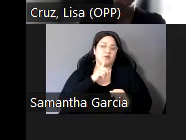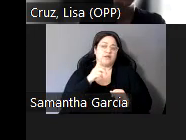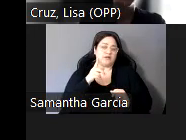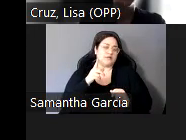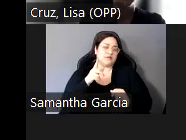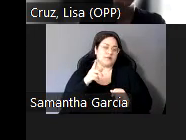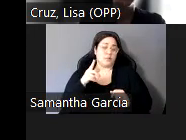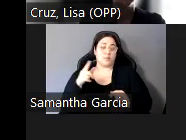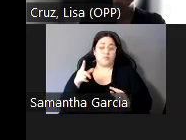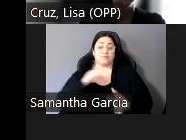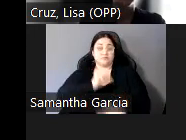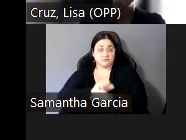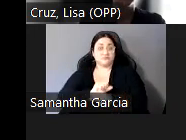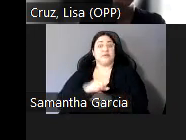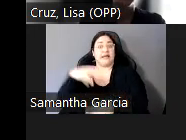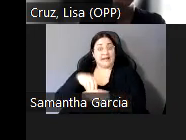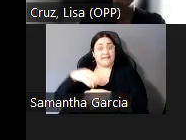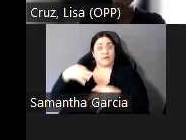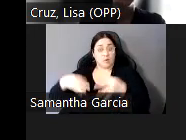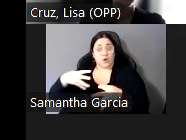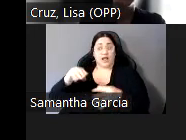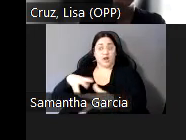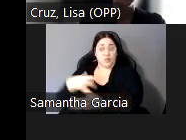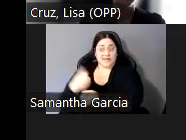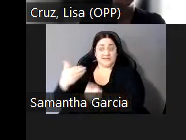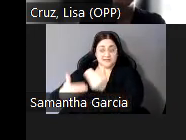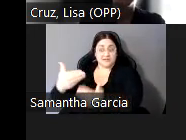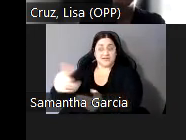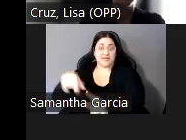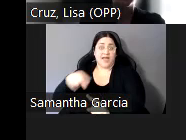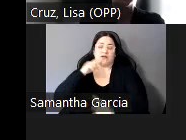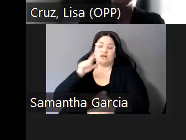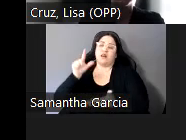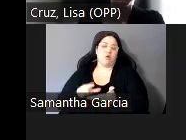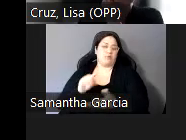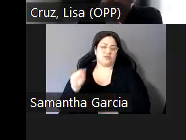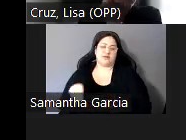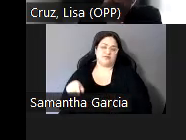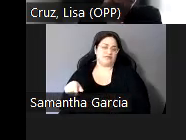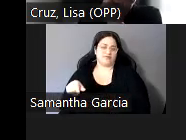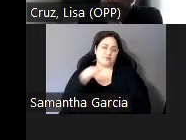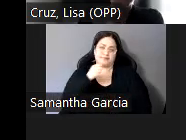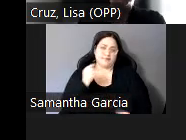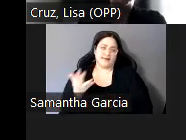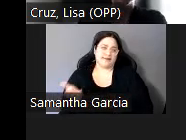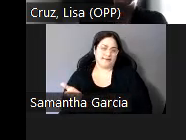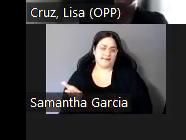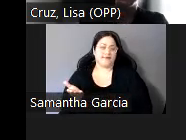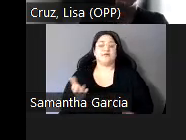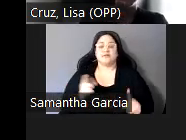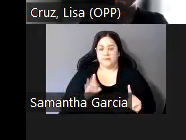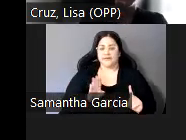of prosecutions or arrest based on the number of frauds that we're seeing. Okay, so that was a lot